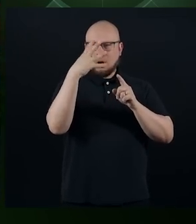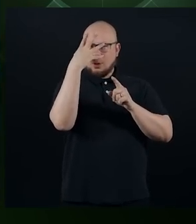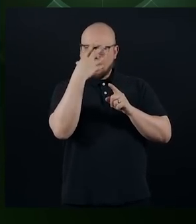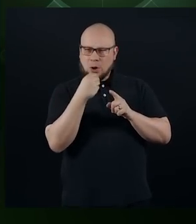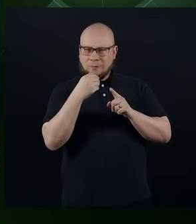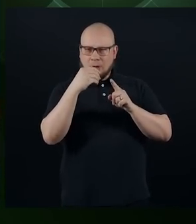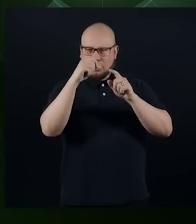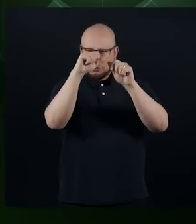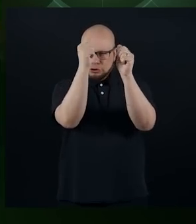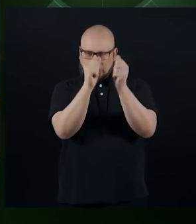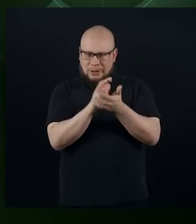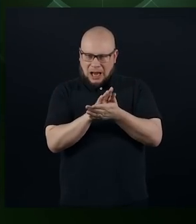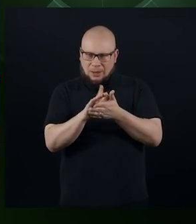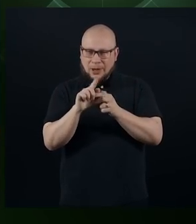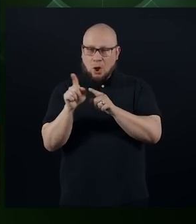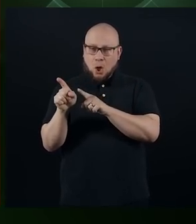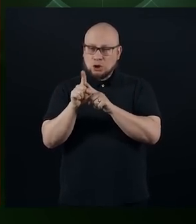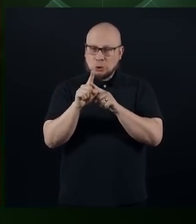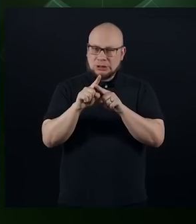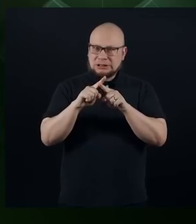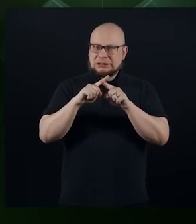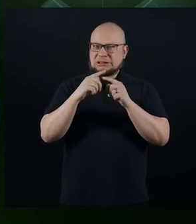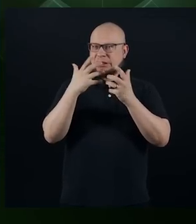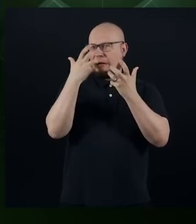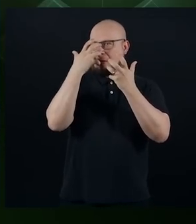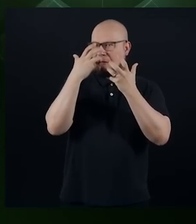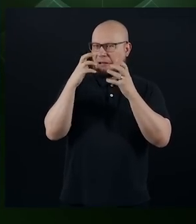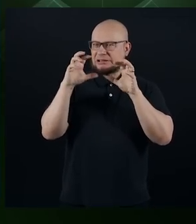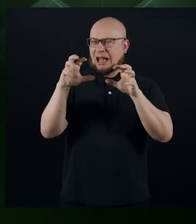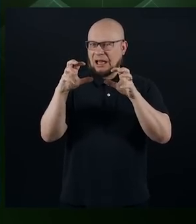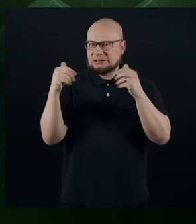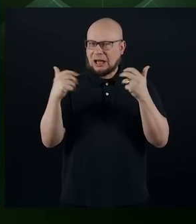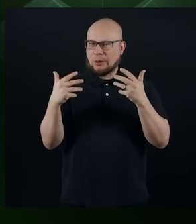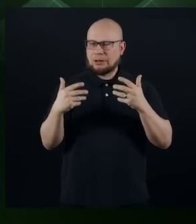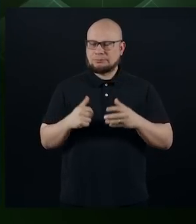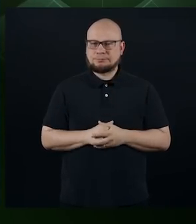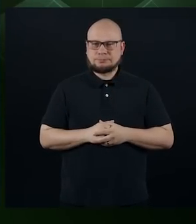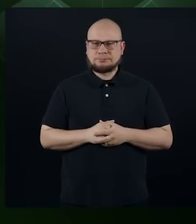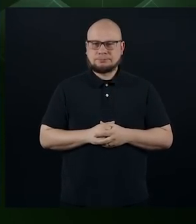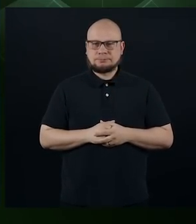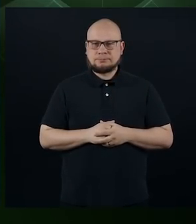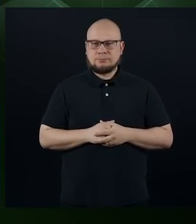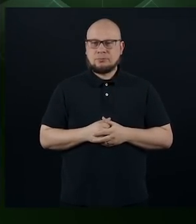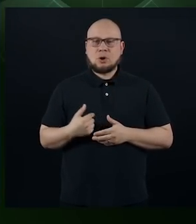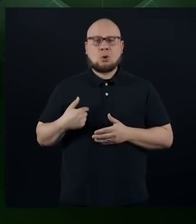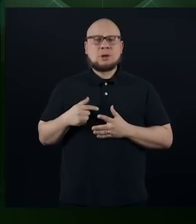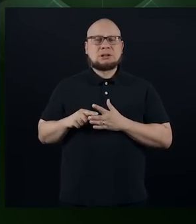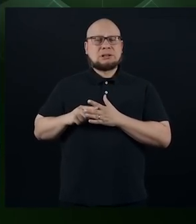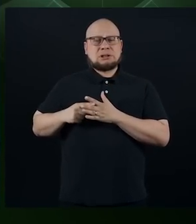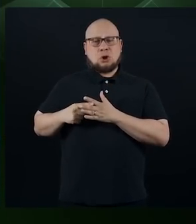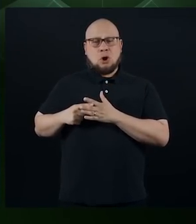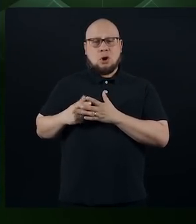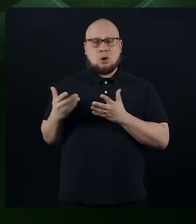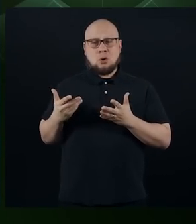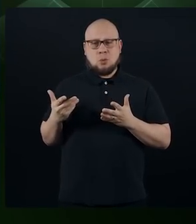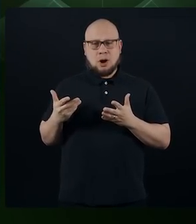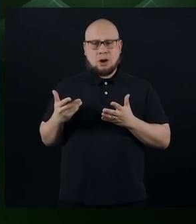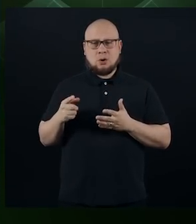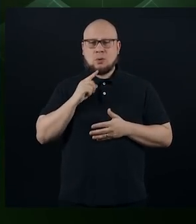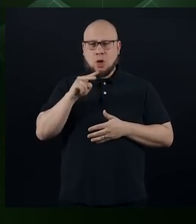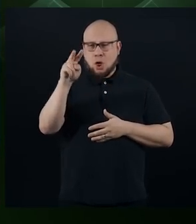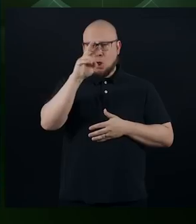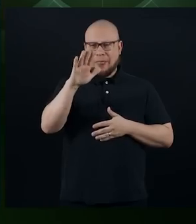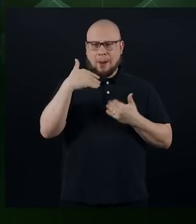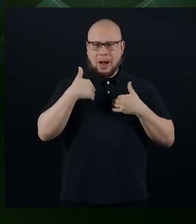beautiful creatures, but at the same time terrible and frightening. So one of the core things that we first set out to do and prototype was actually how